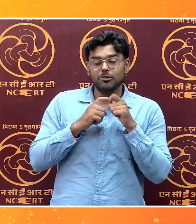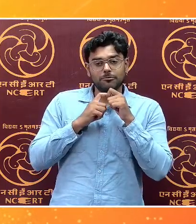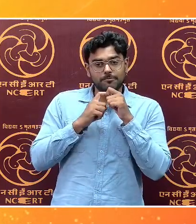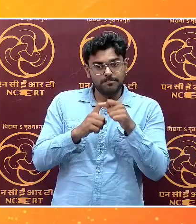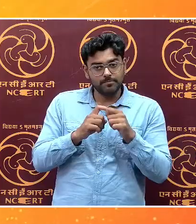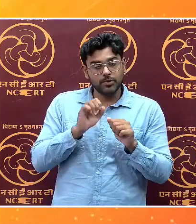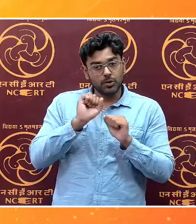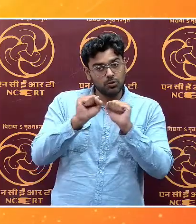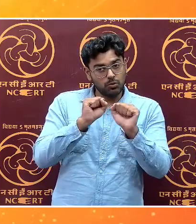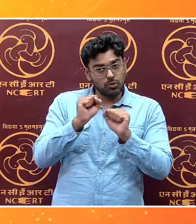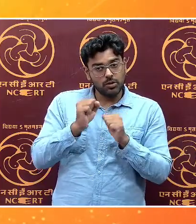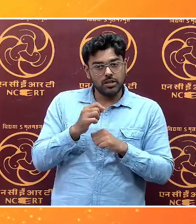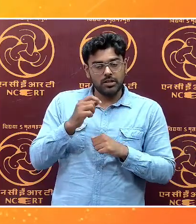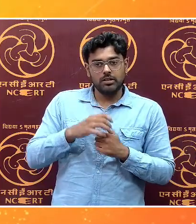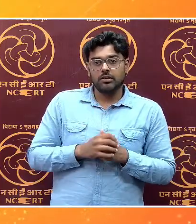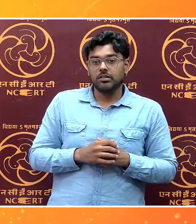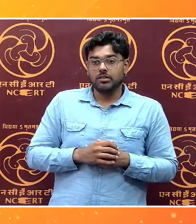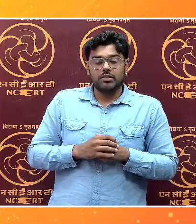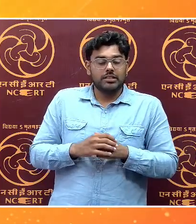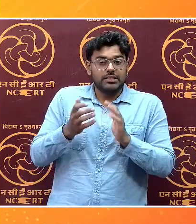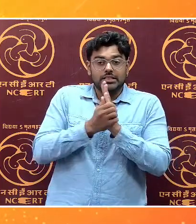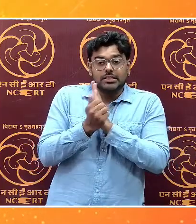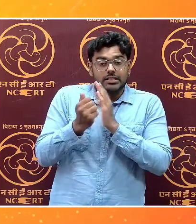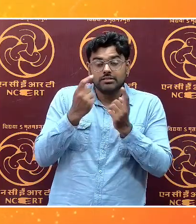to assess your abilities, and